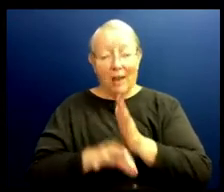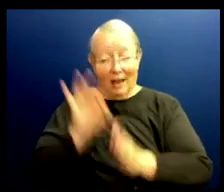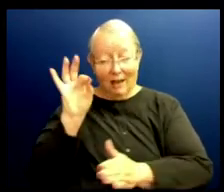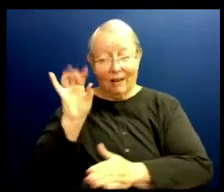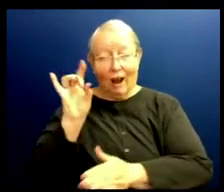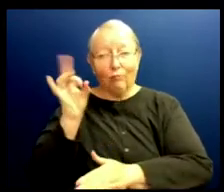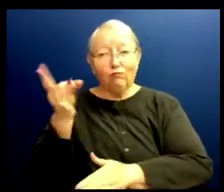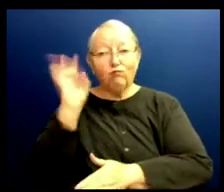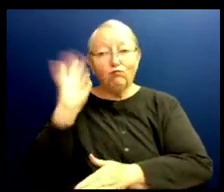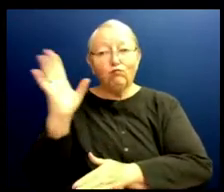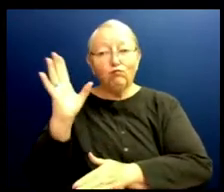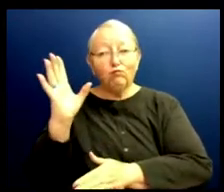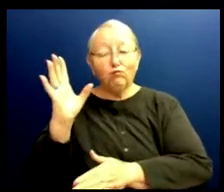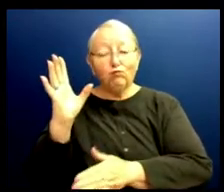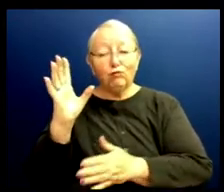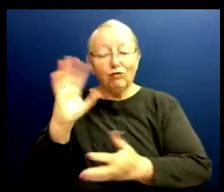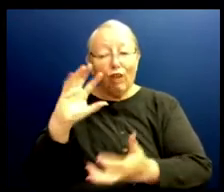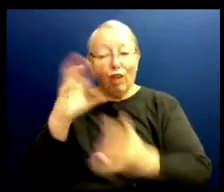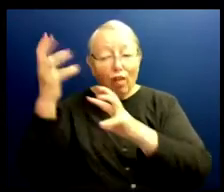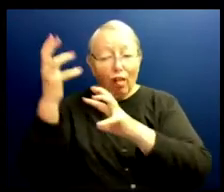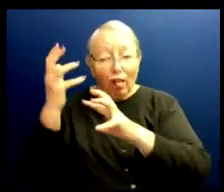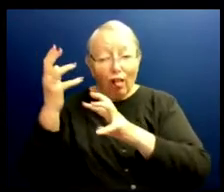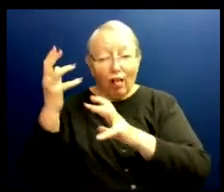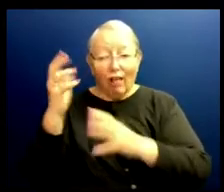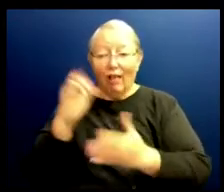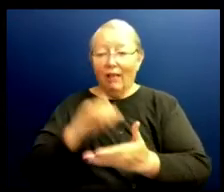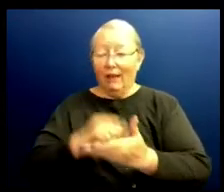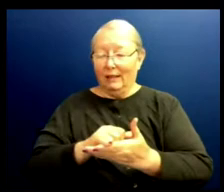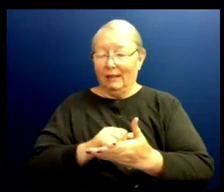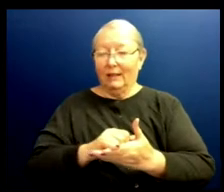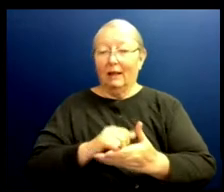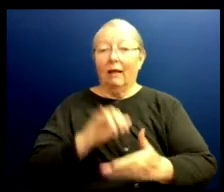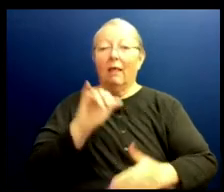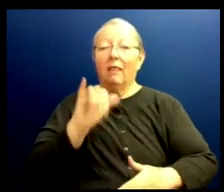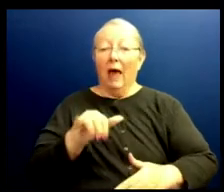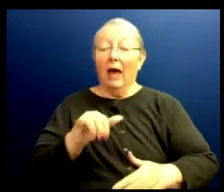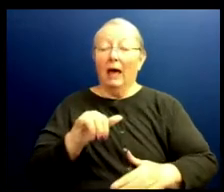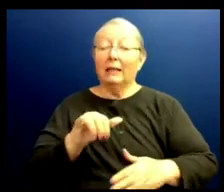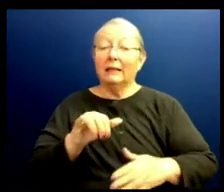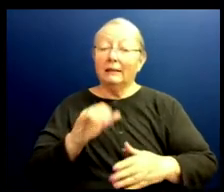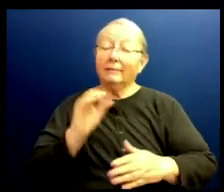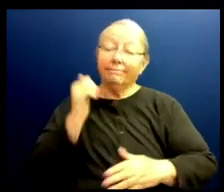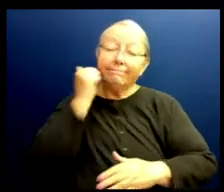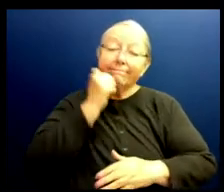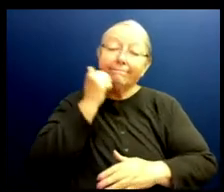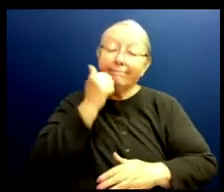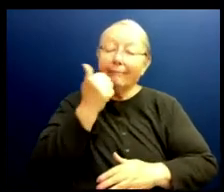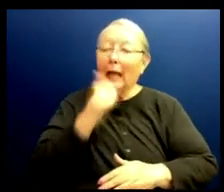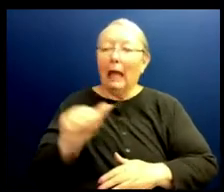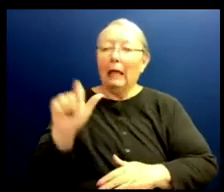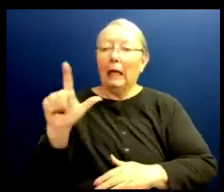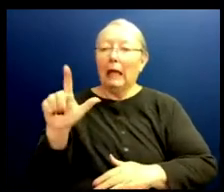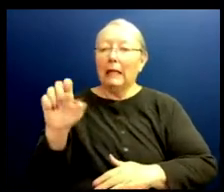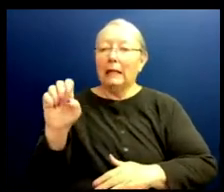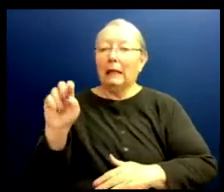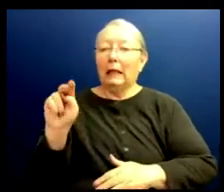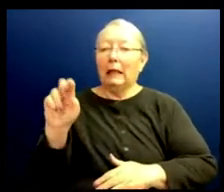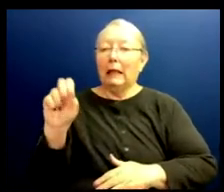spherical aberration that is endemic actually to any lens or mirror system that attempts to focus